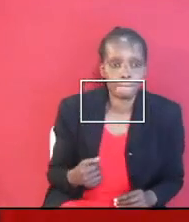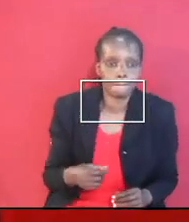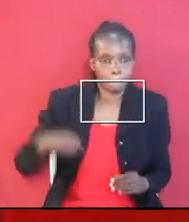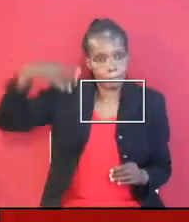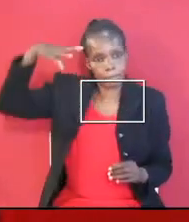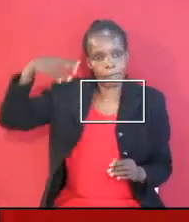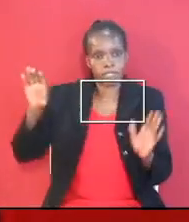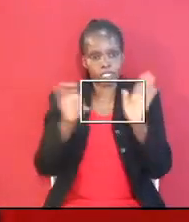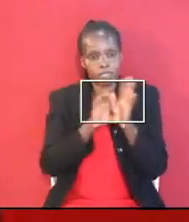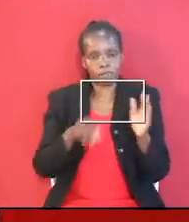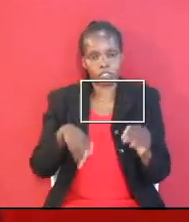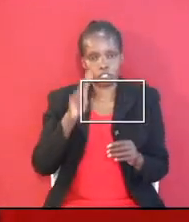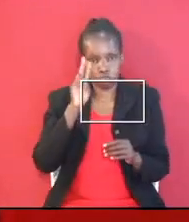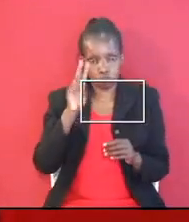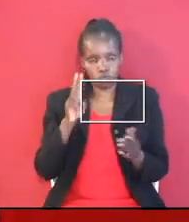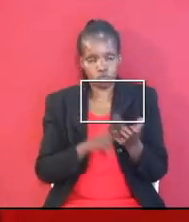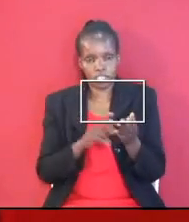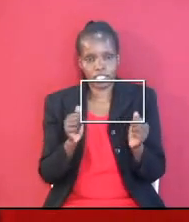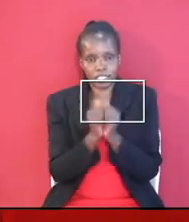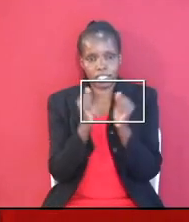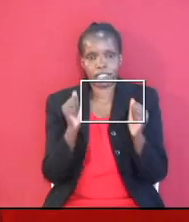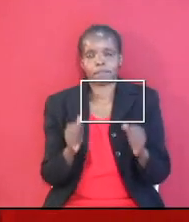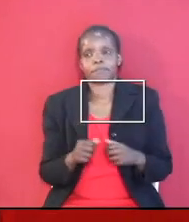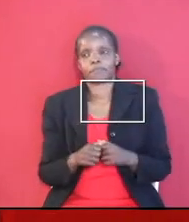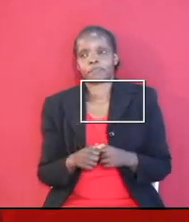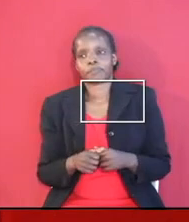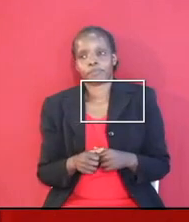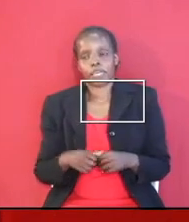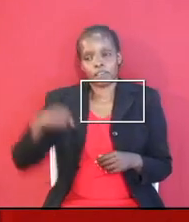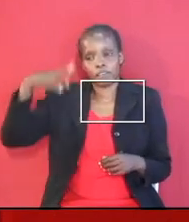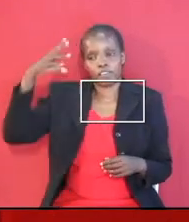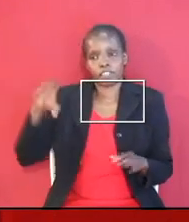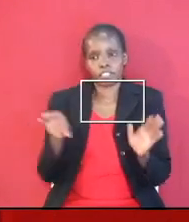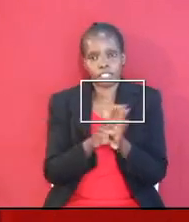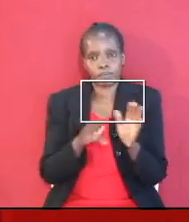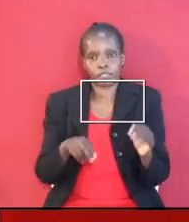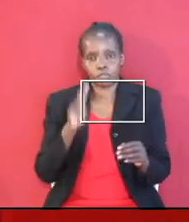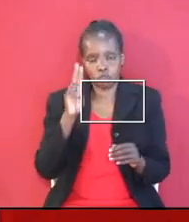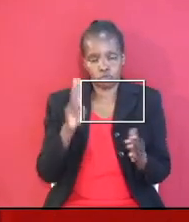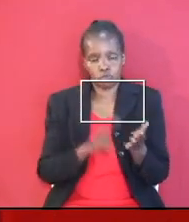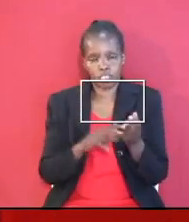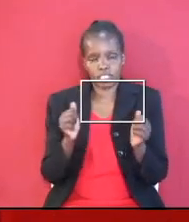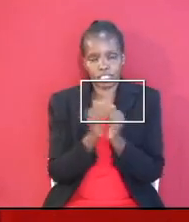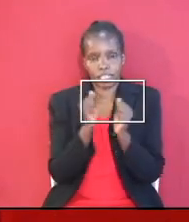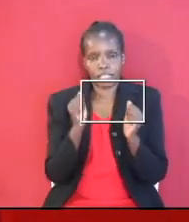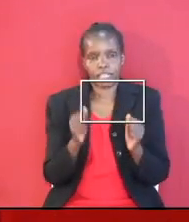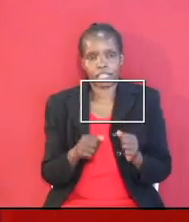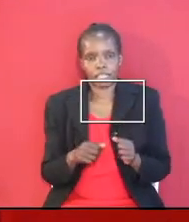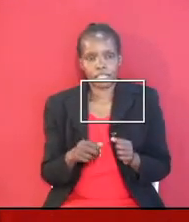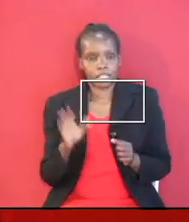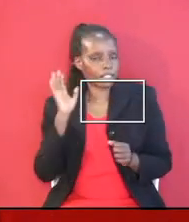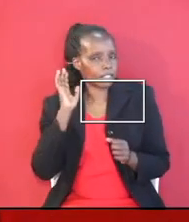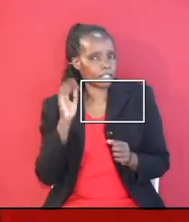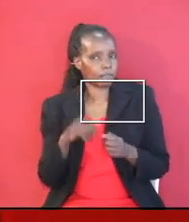Revelation chapter 2 and verse 10. Revelation chapter 2 and verse 10. Just listen to